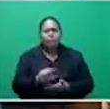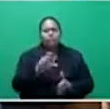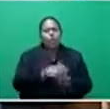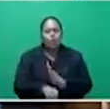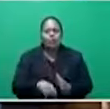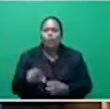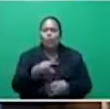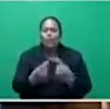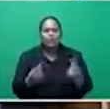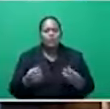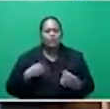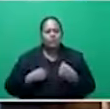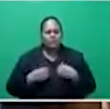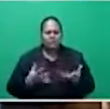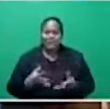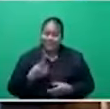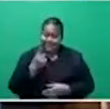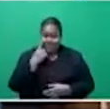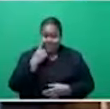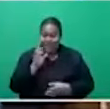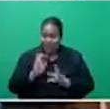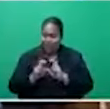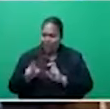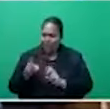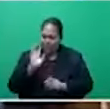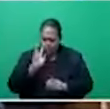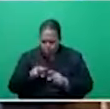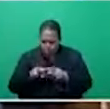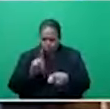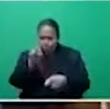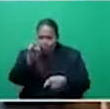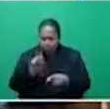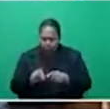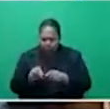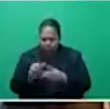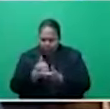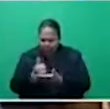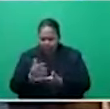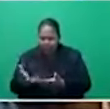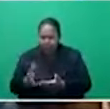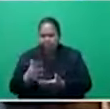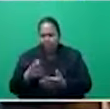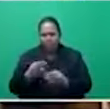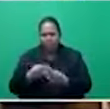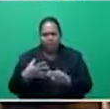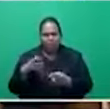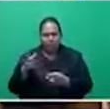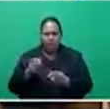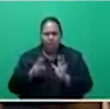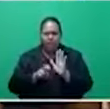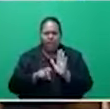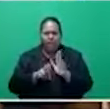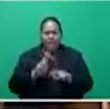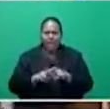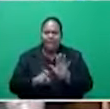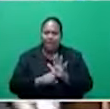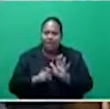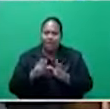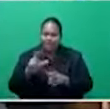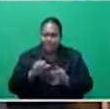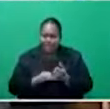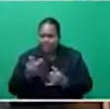is the problem with them. They only look at one figure. This is probably the former FRCS guy who's giving him the advice, but they don't look at the multiplier effect